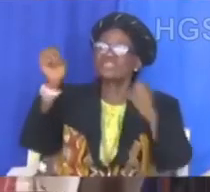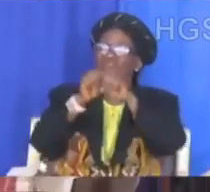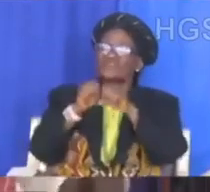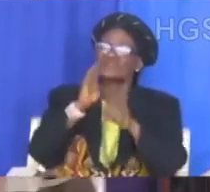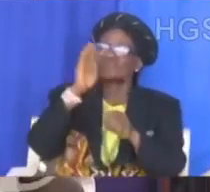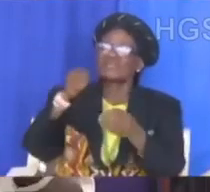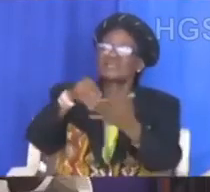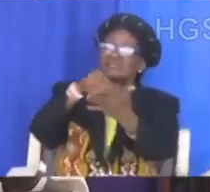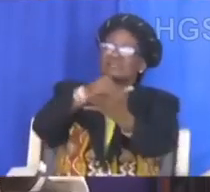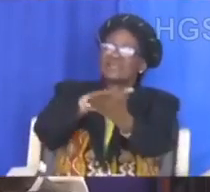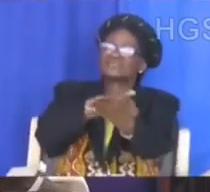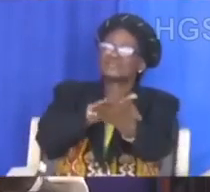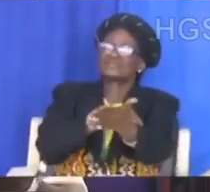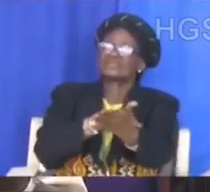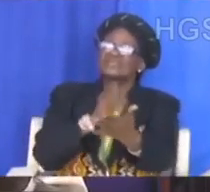it's now being celebrated.